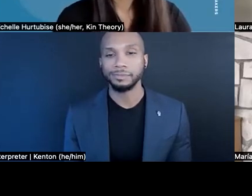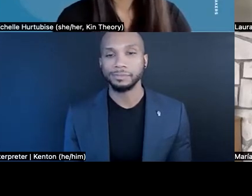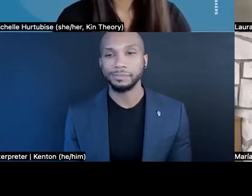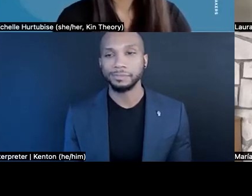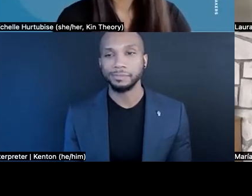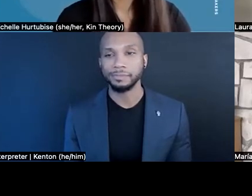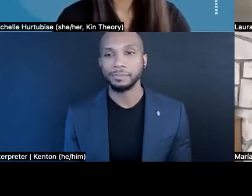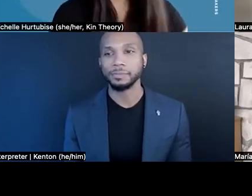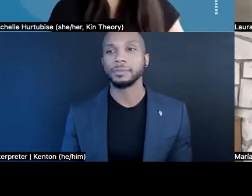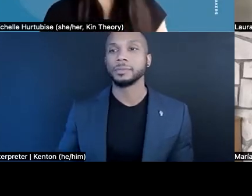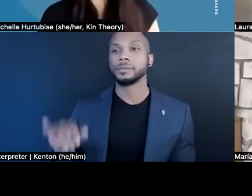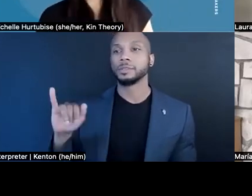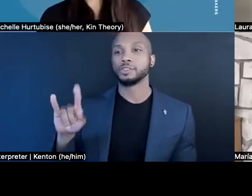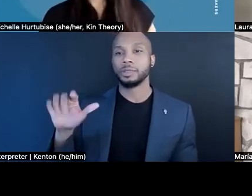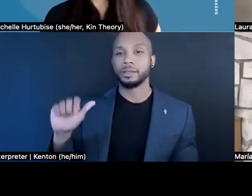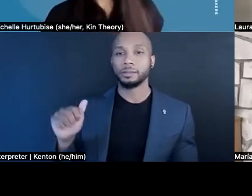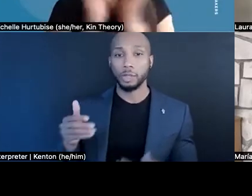No, go ahead.